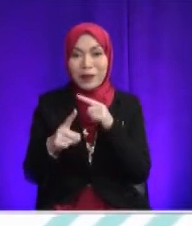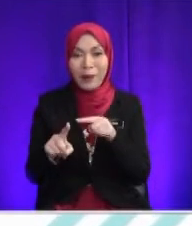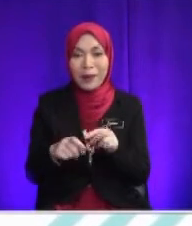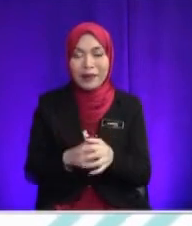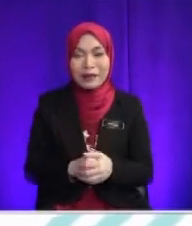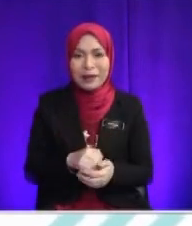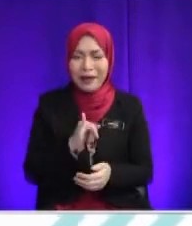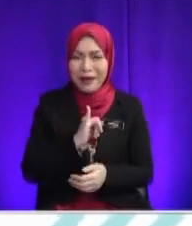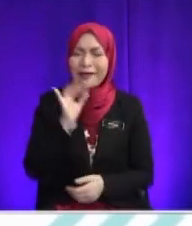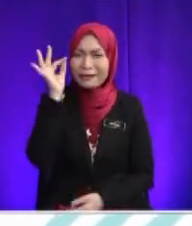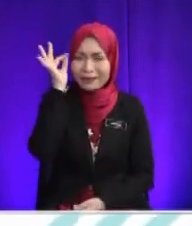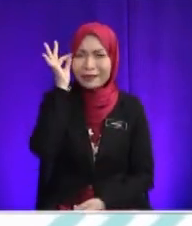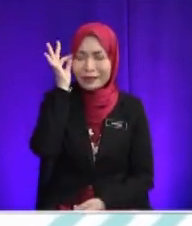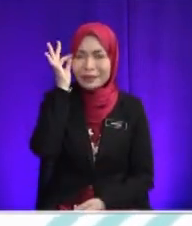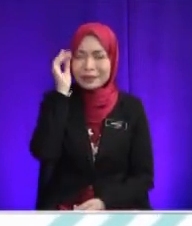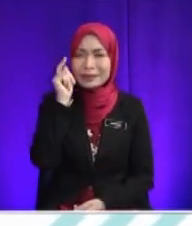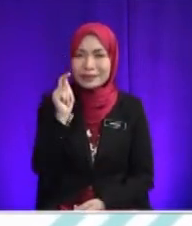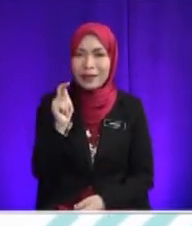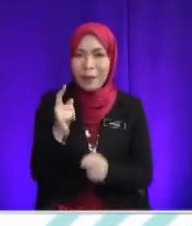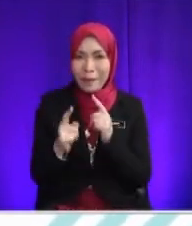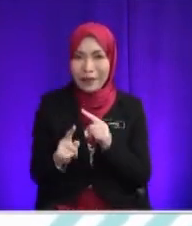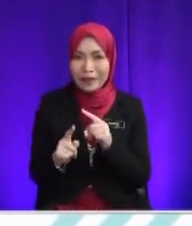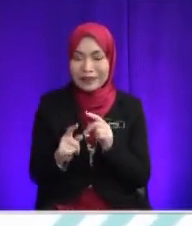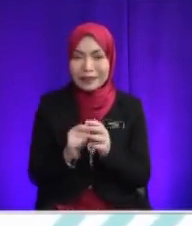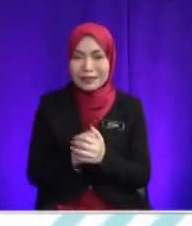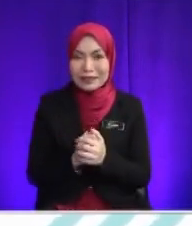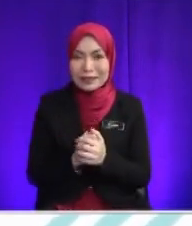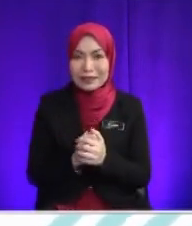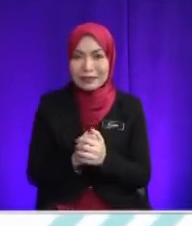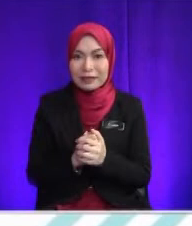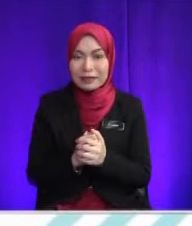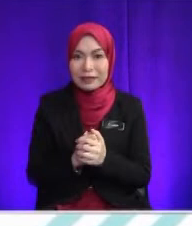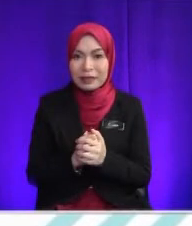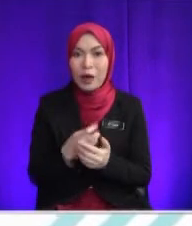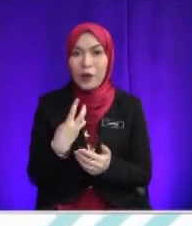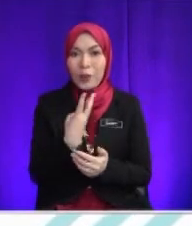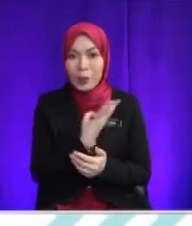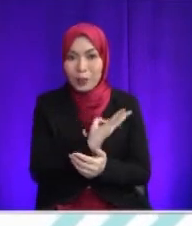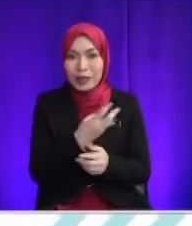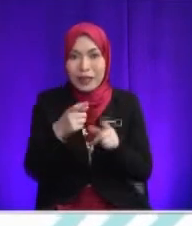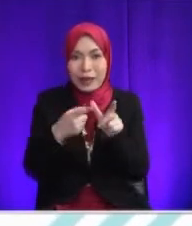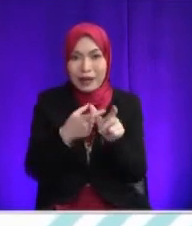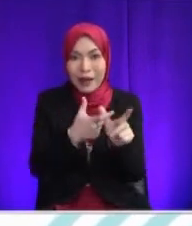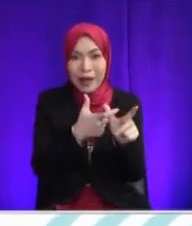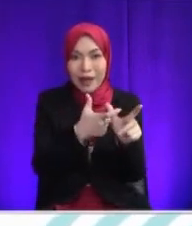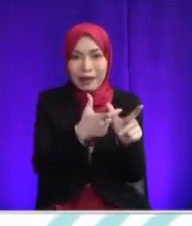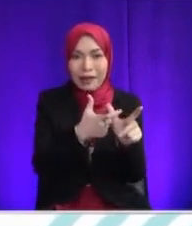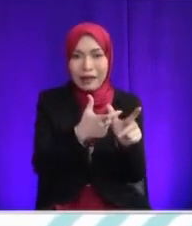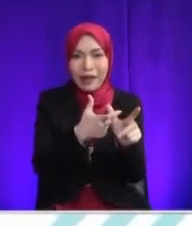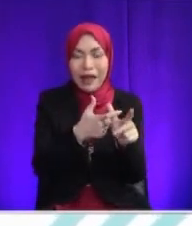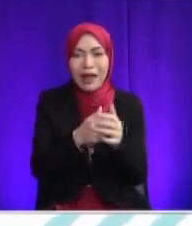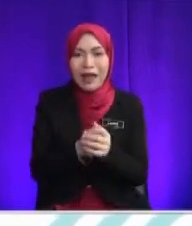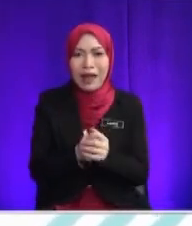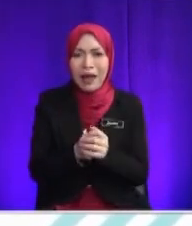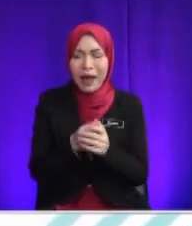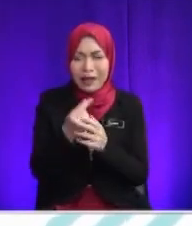I think the answer is we ran at least 50 meters. We ran at least 50 meters. So at least 50